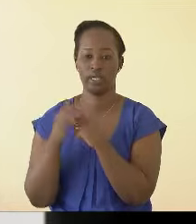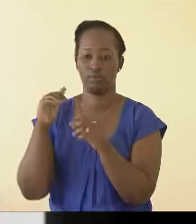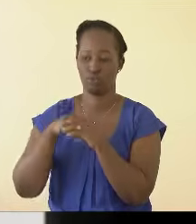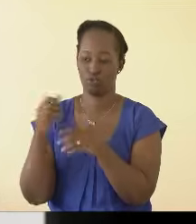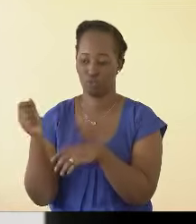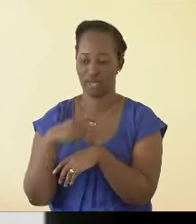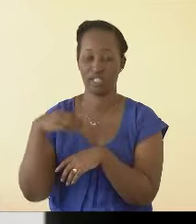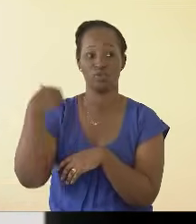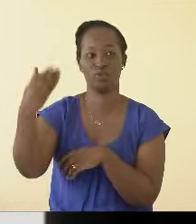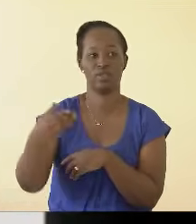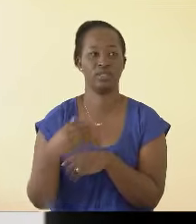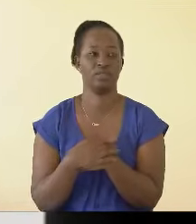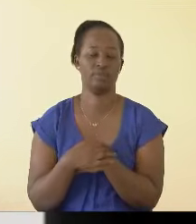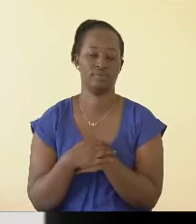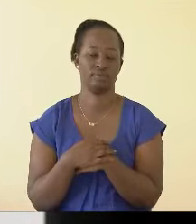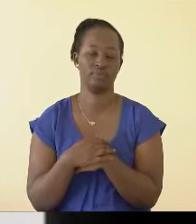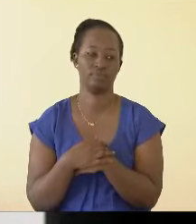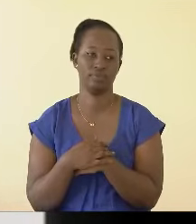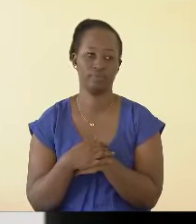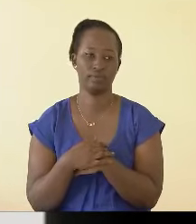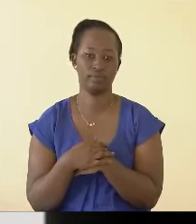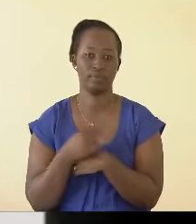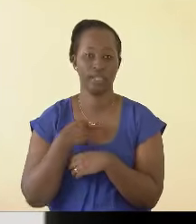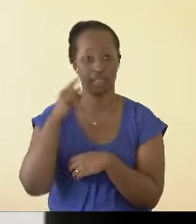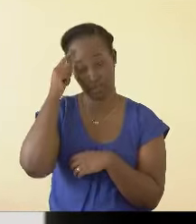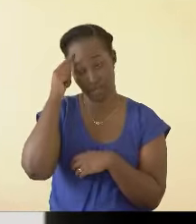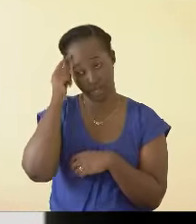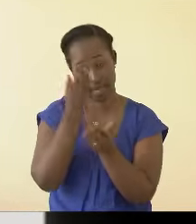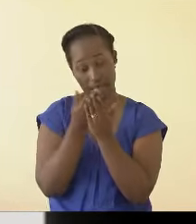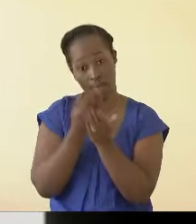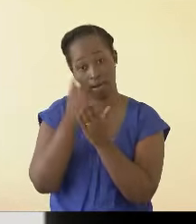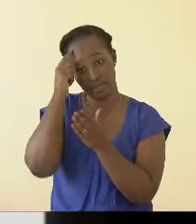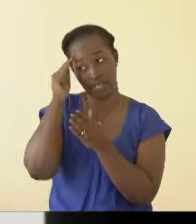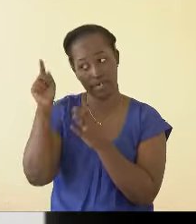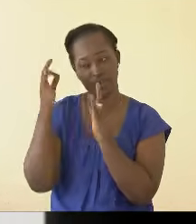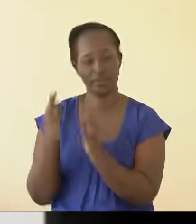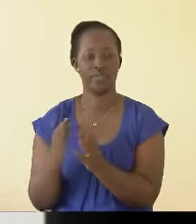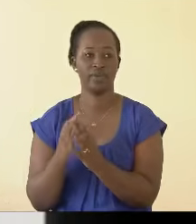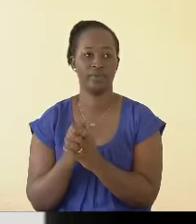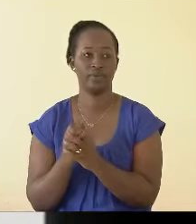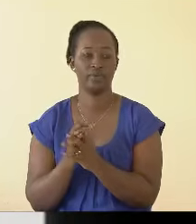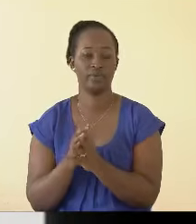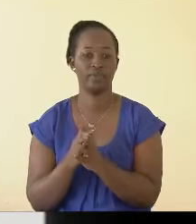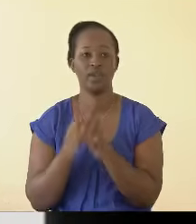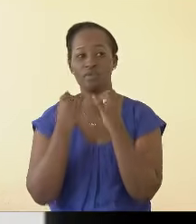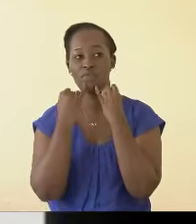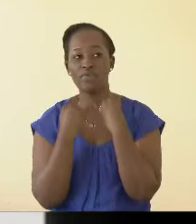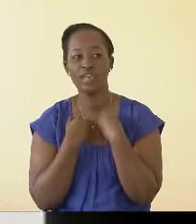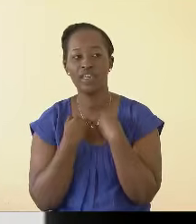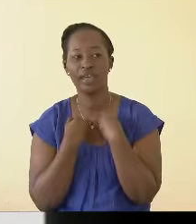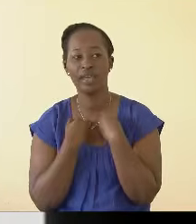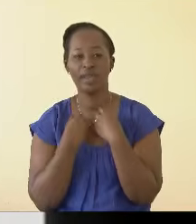month. So I want you to think about that statement, and then you tell me